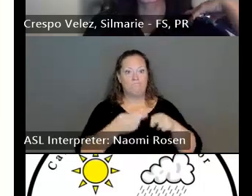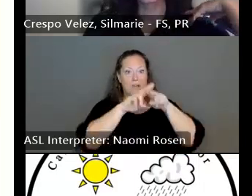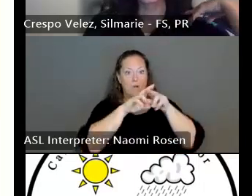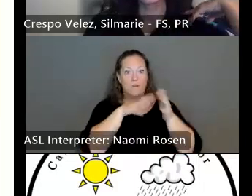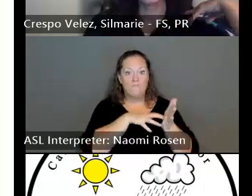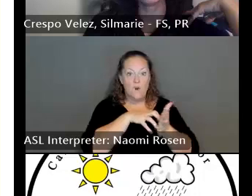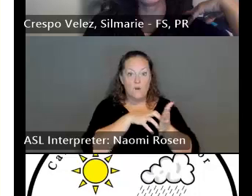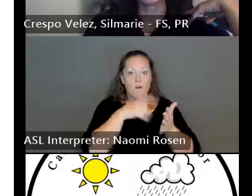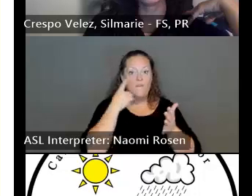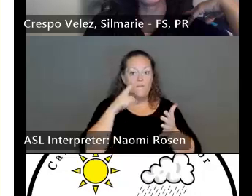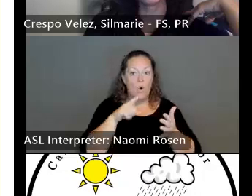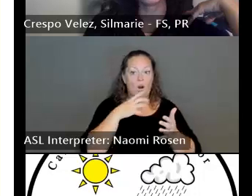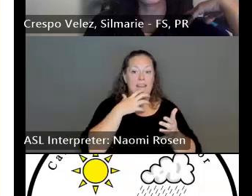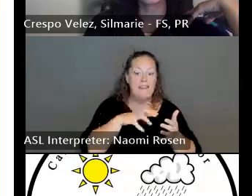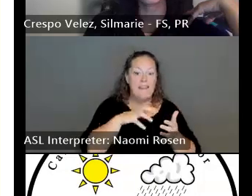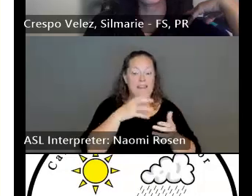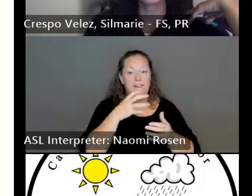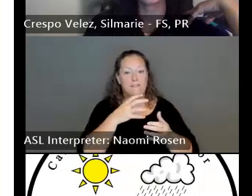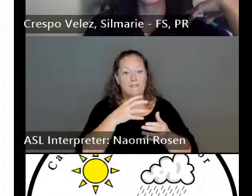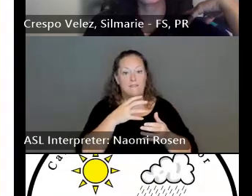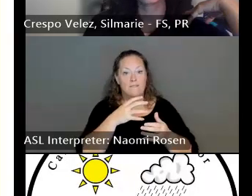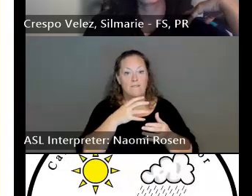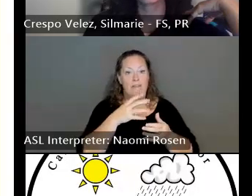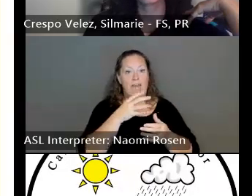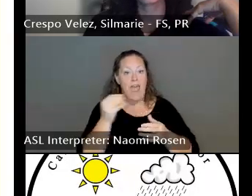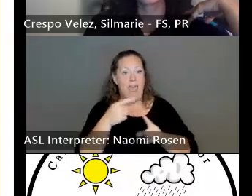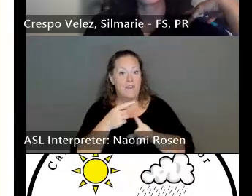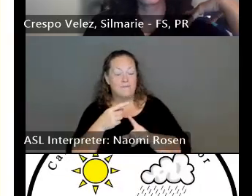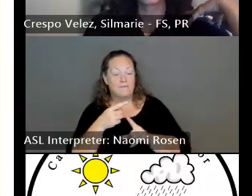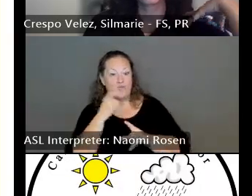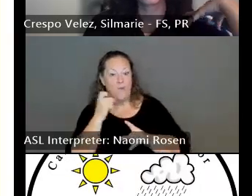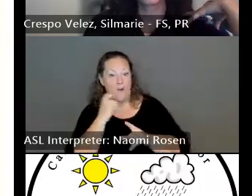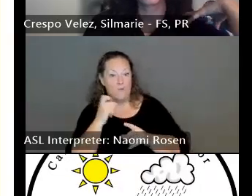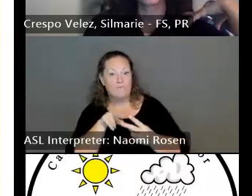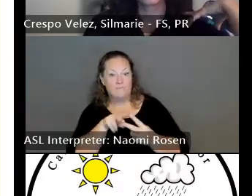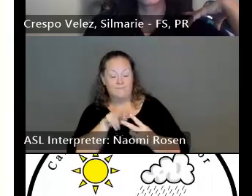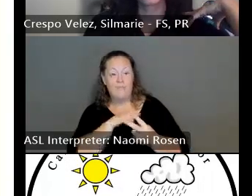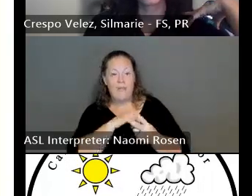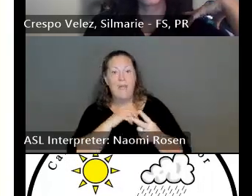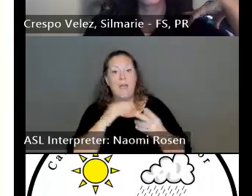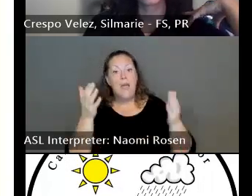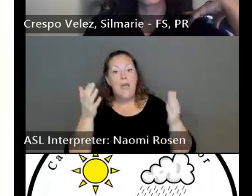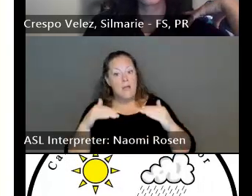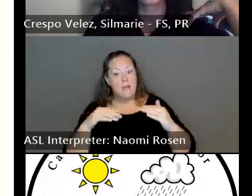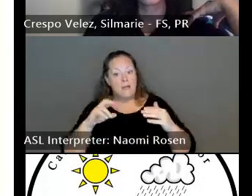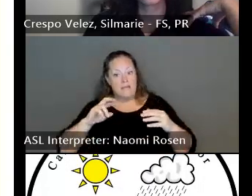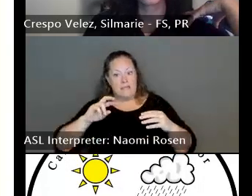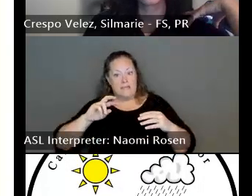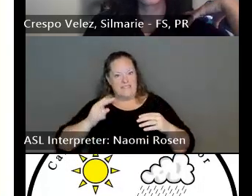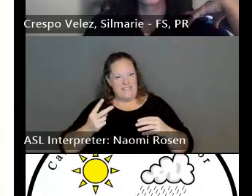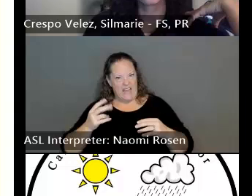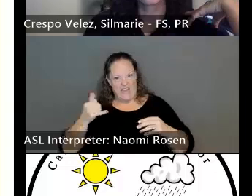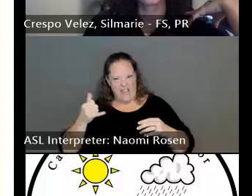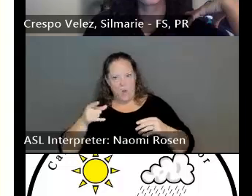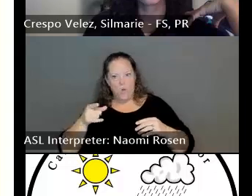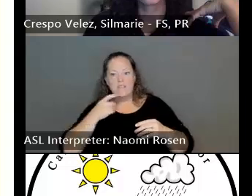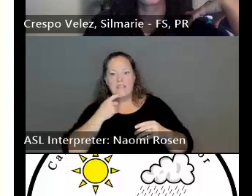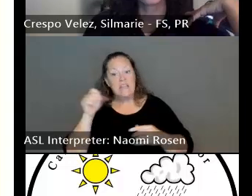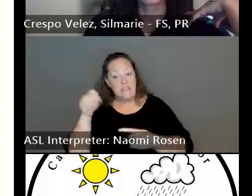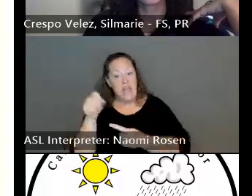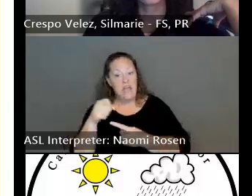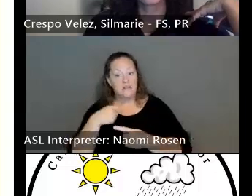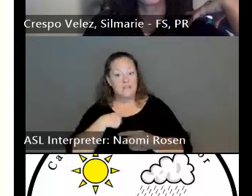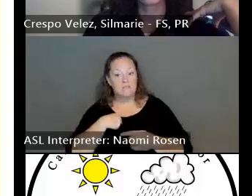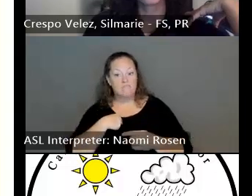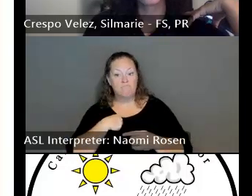drought. And the person who changed their initial goals after learning about climate vulnerability said